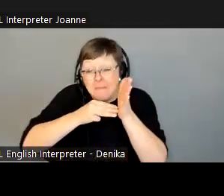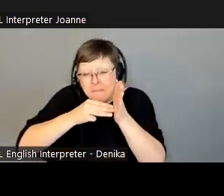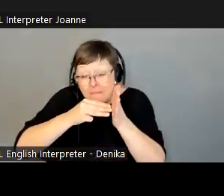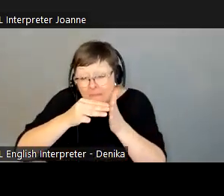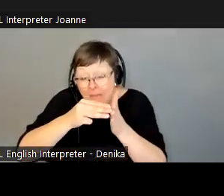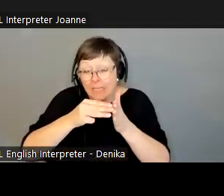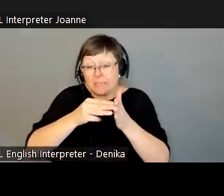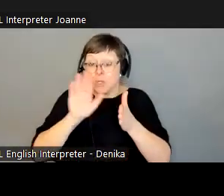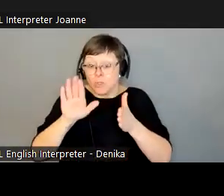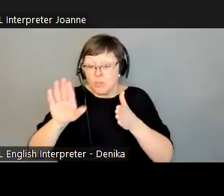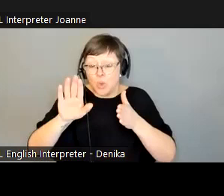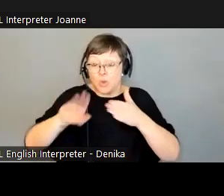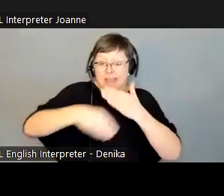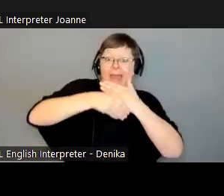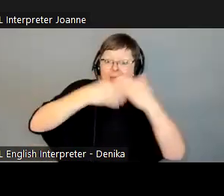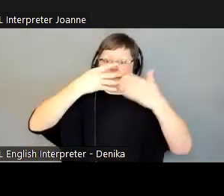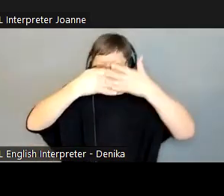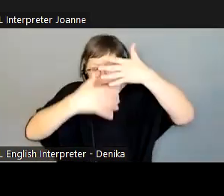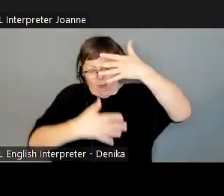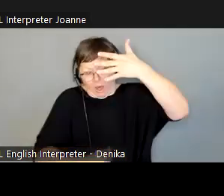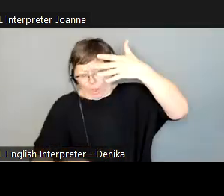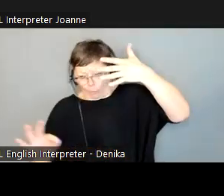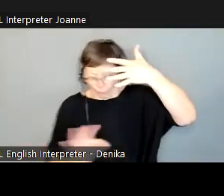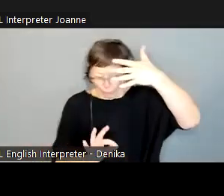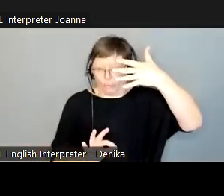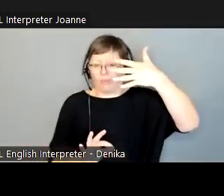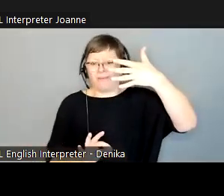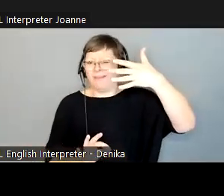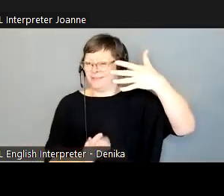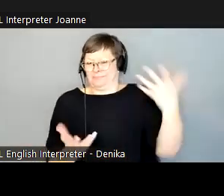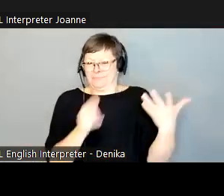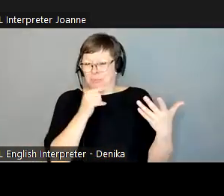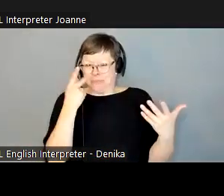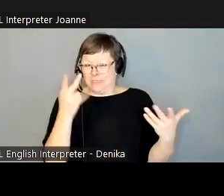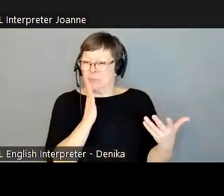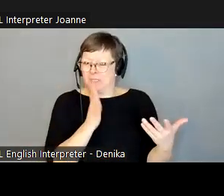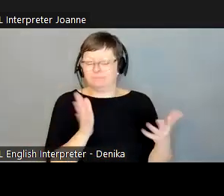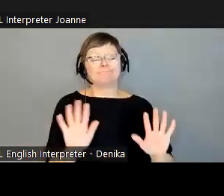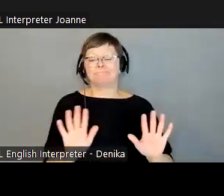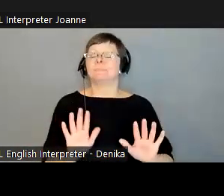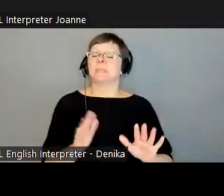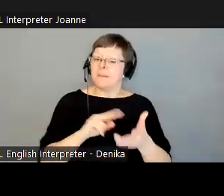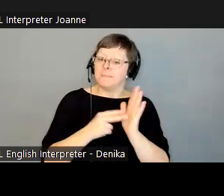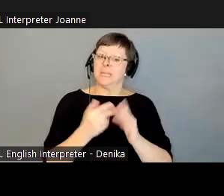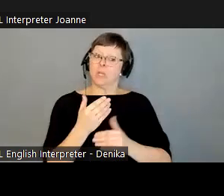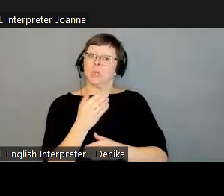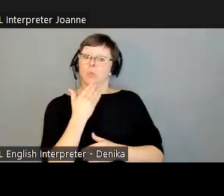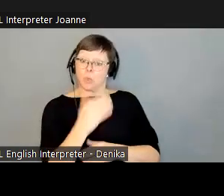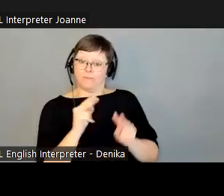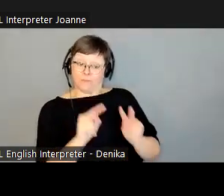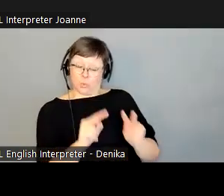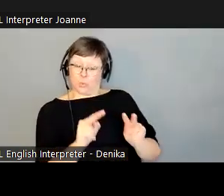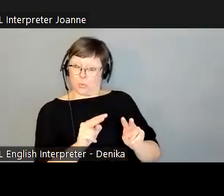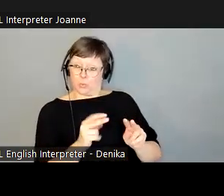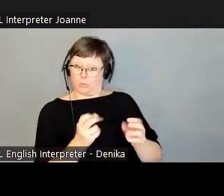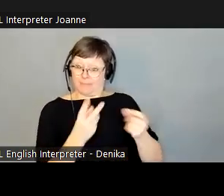a chance to sort of get lost in the shuffle. So that's why we say find a hashtag with good viewership, but not